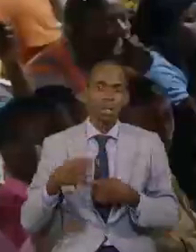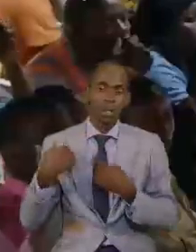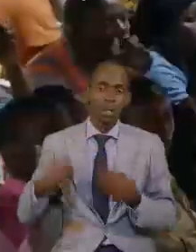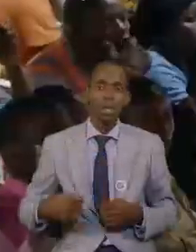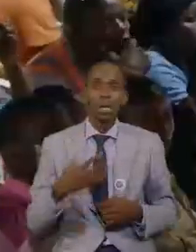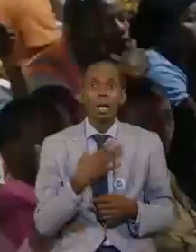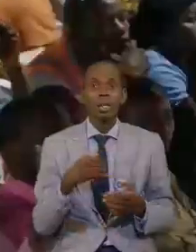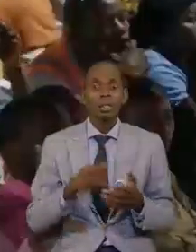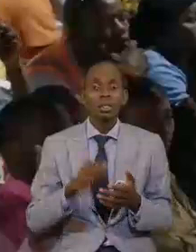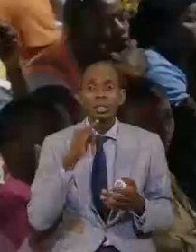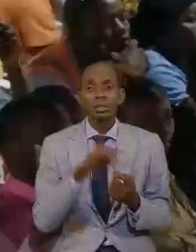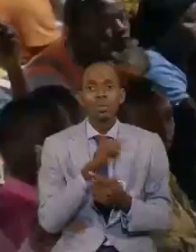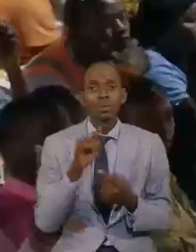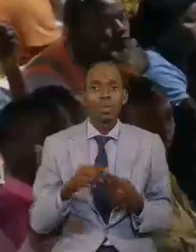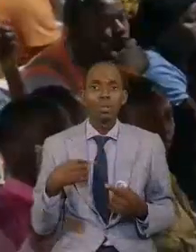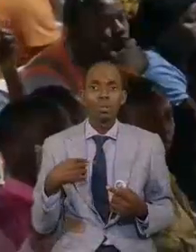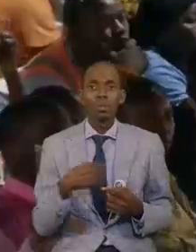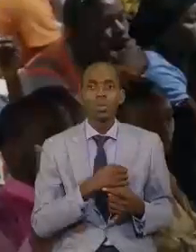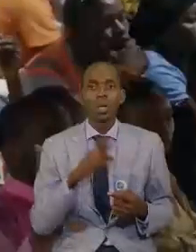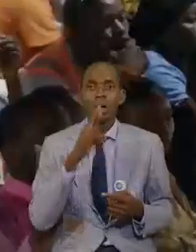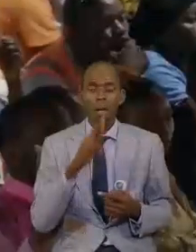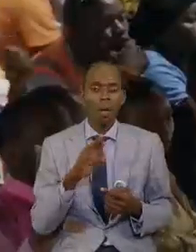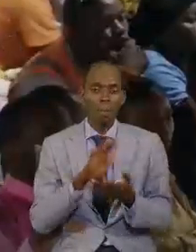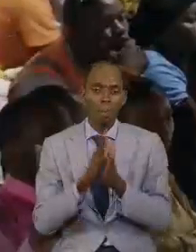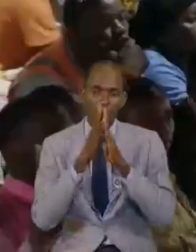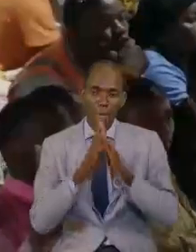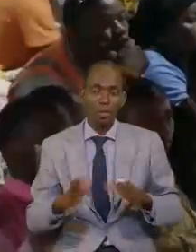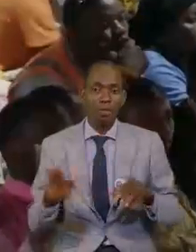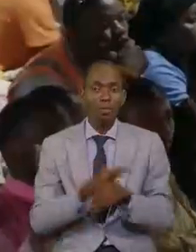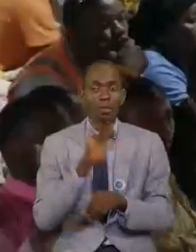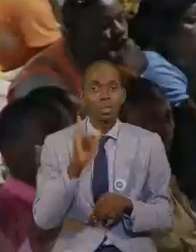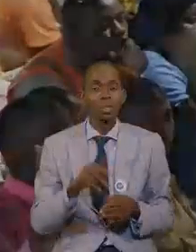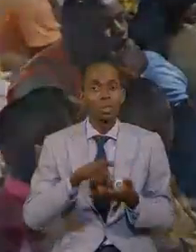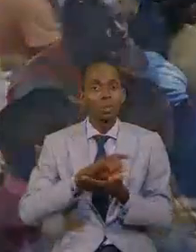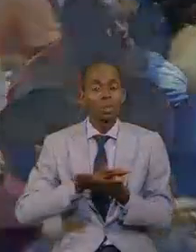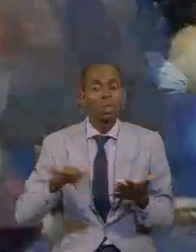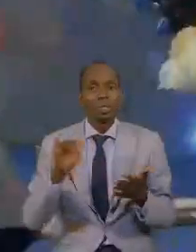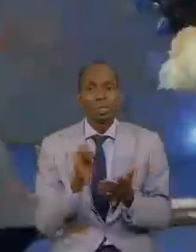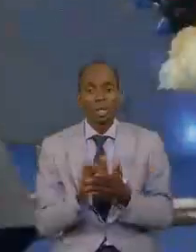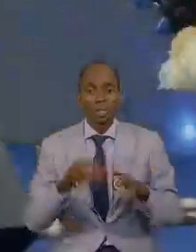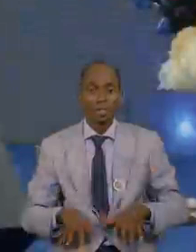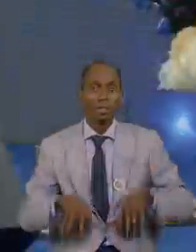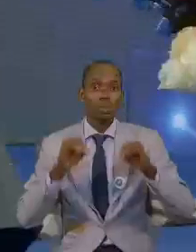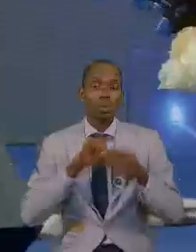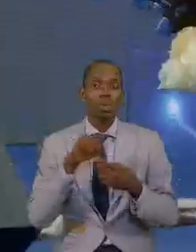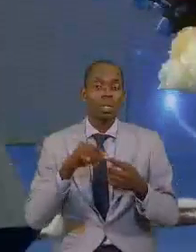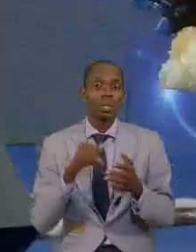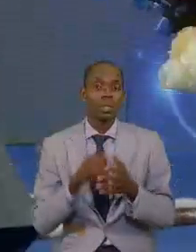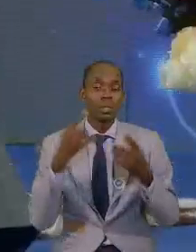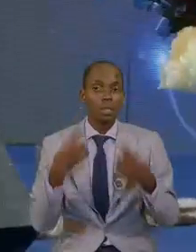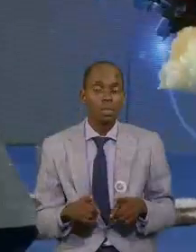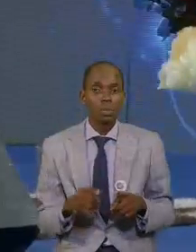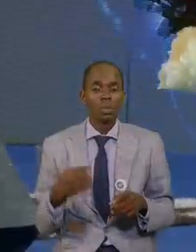when we're peacefully pure that that rapture, when it takes place, will be